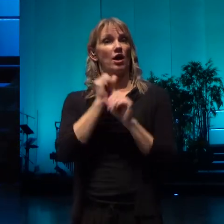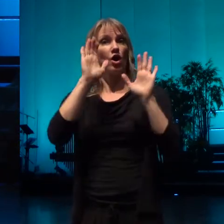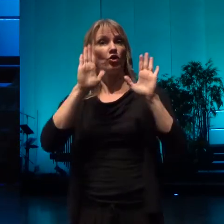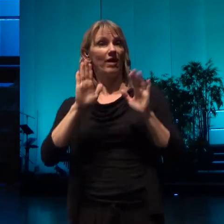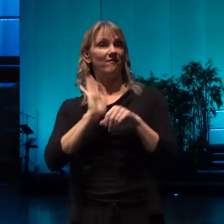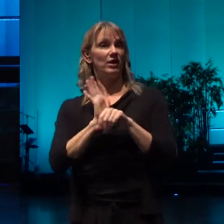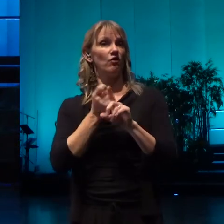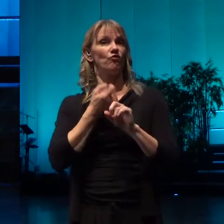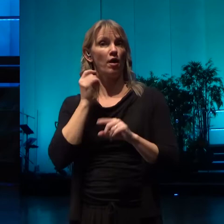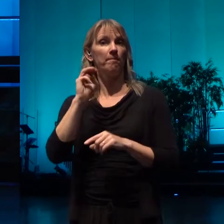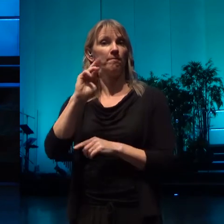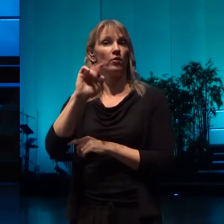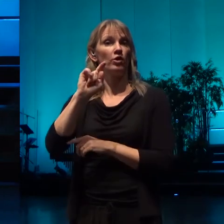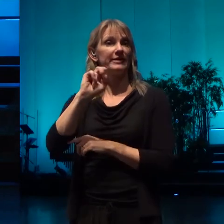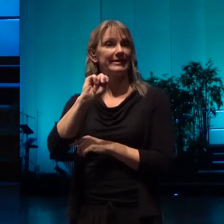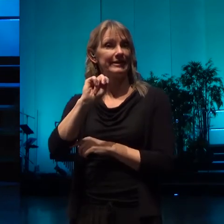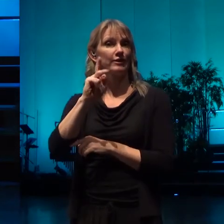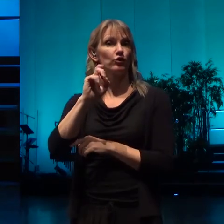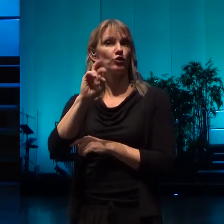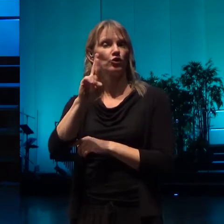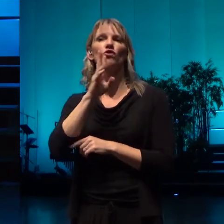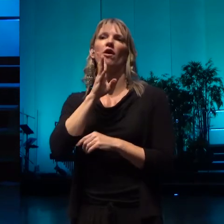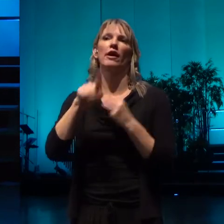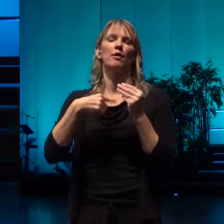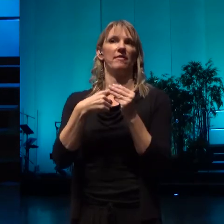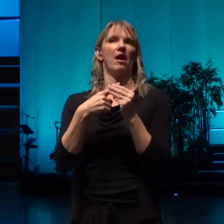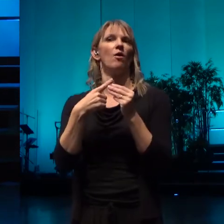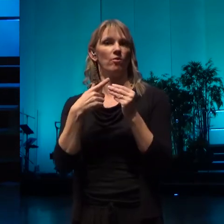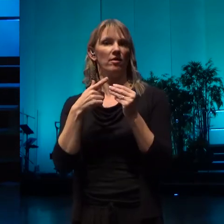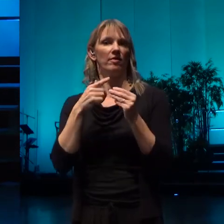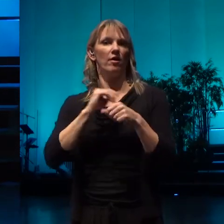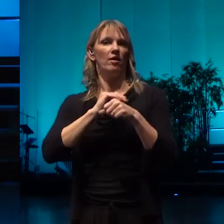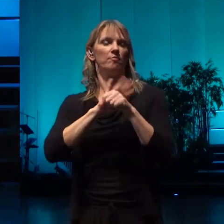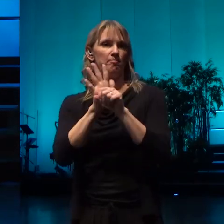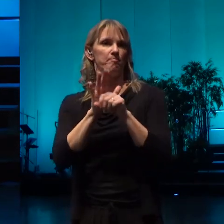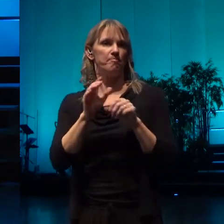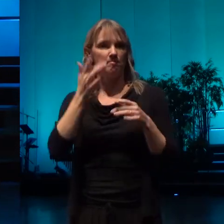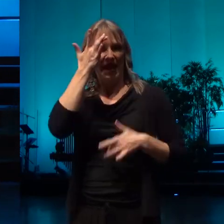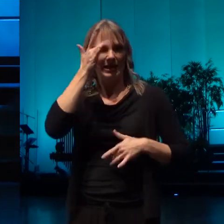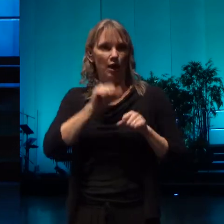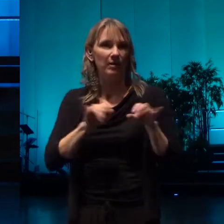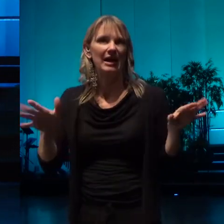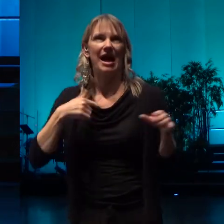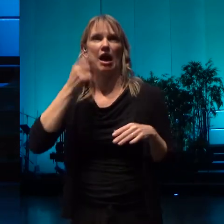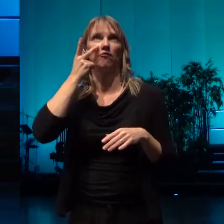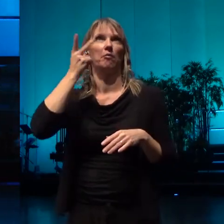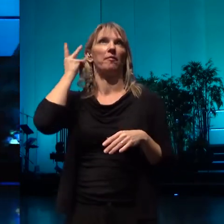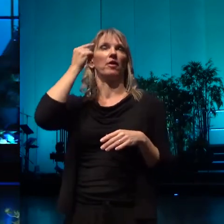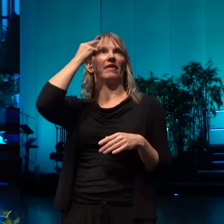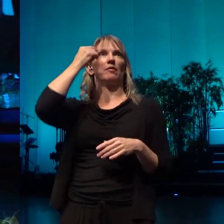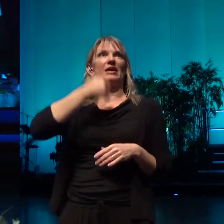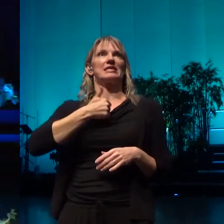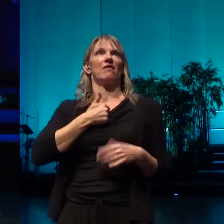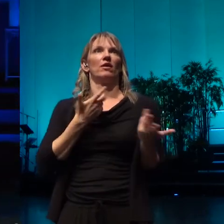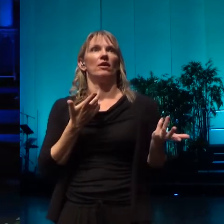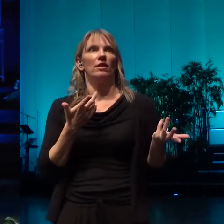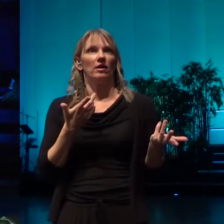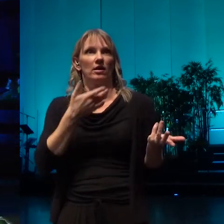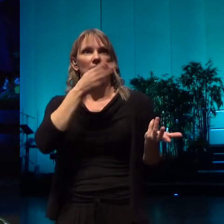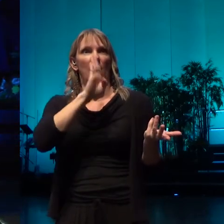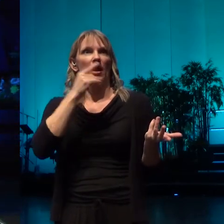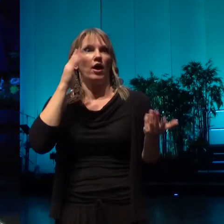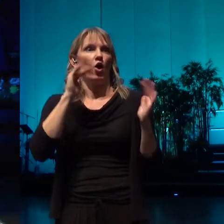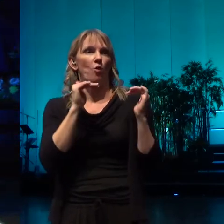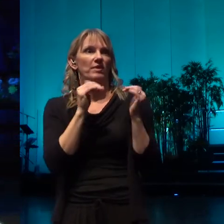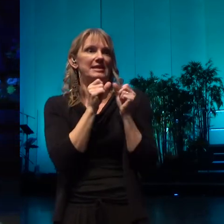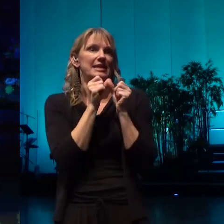may remember, that spoke to the pandemic, and was so grateful to have that. And I remember thinking to myself, oh God, I just hope this only